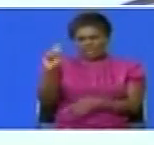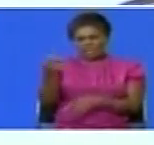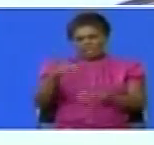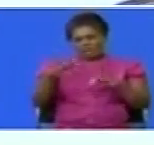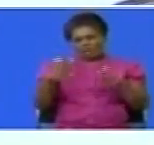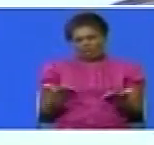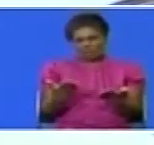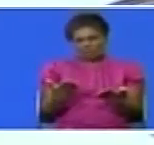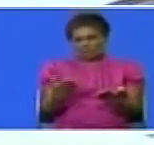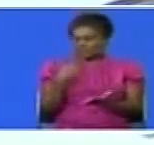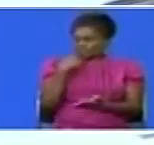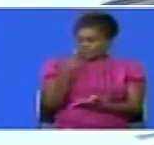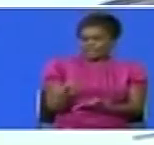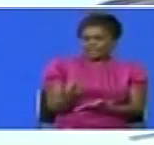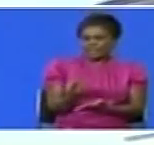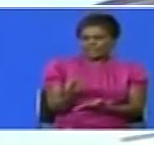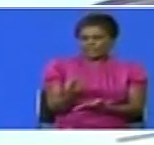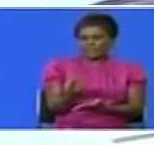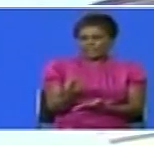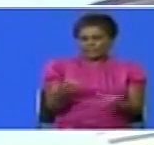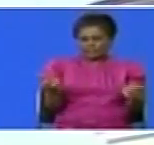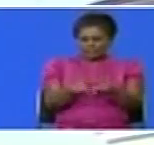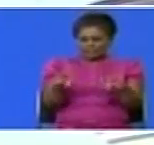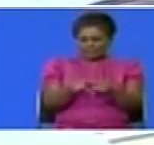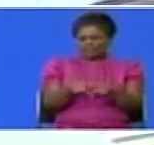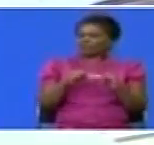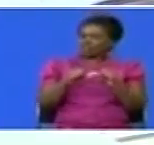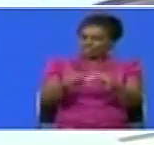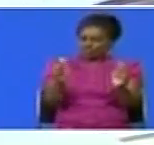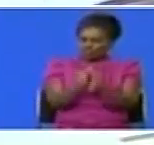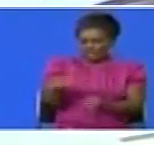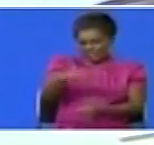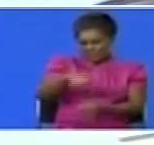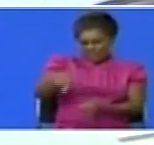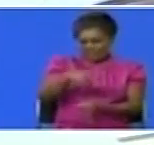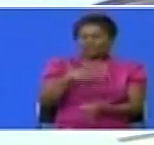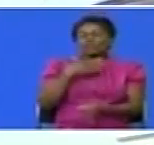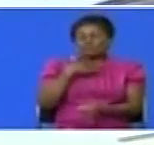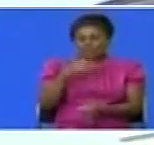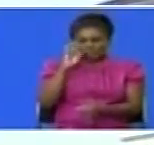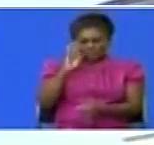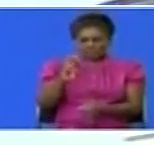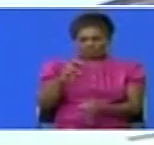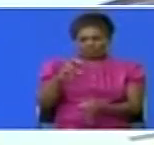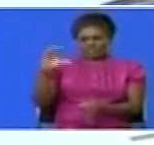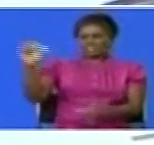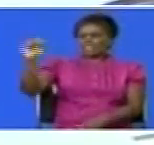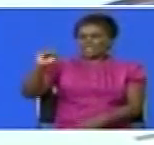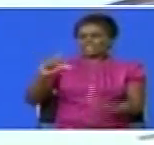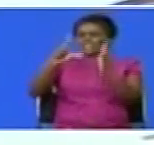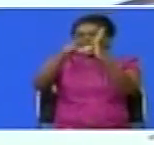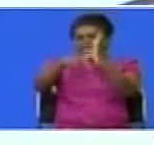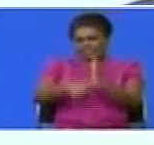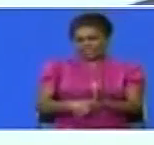elsewhere? As we've had some claims attributed to the same, so do stay with us. Of course, it will be very interesting to catch up with the CS later on